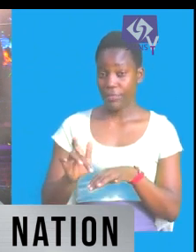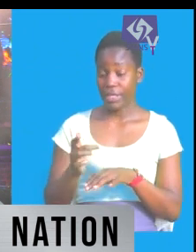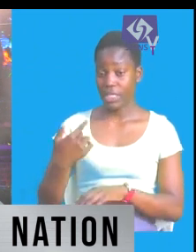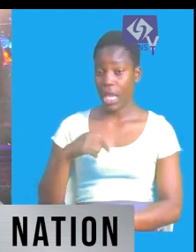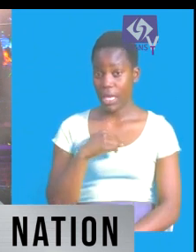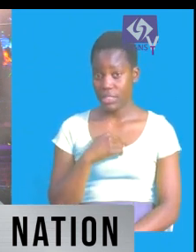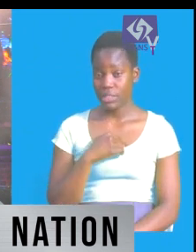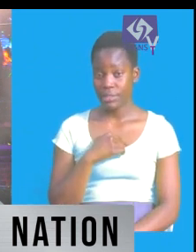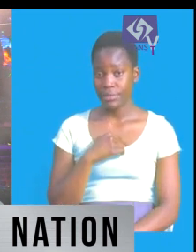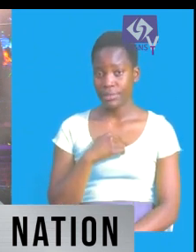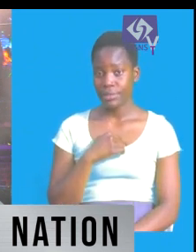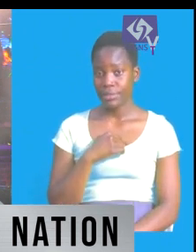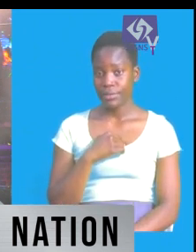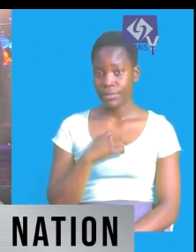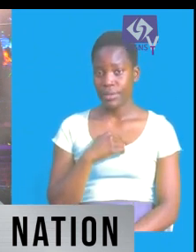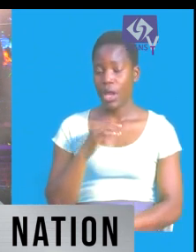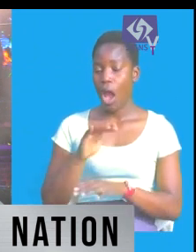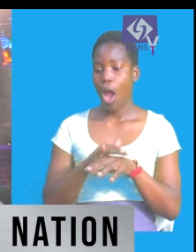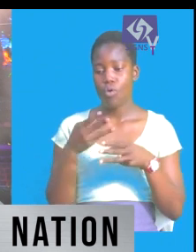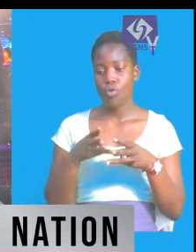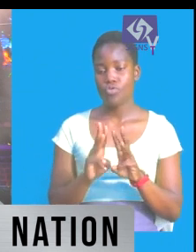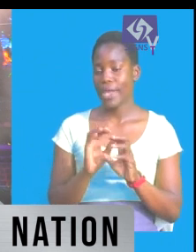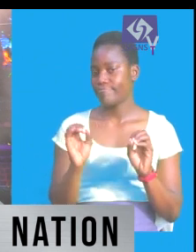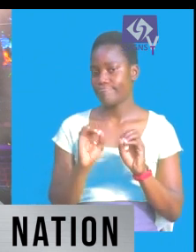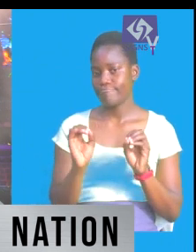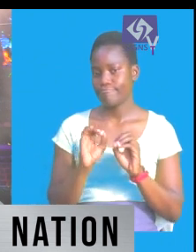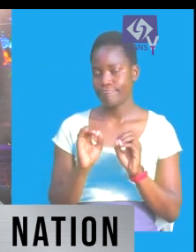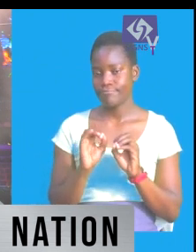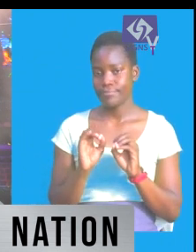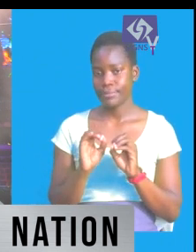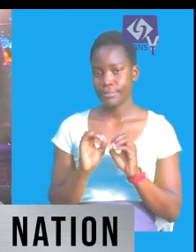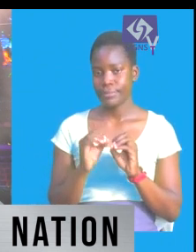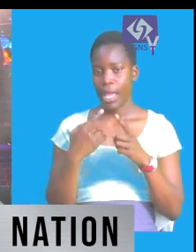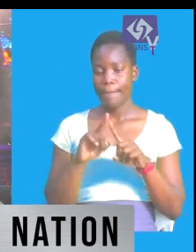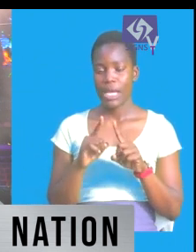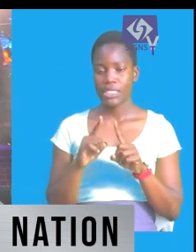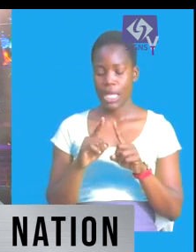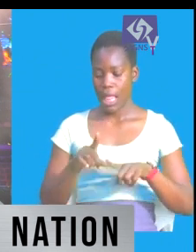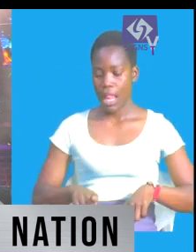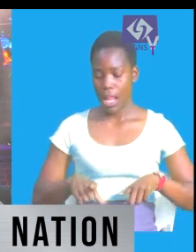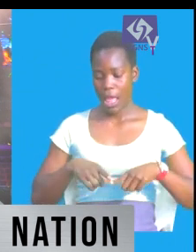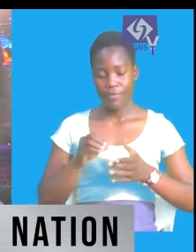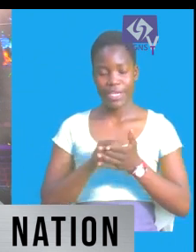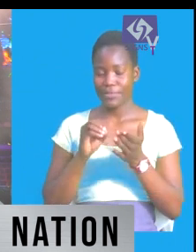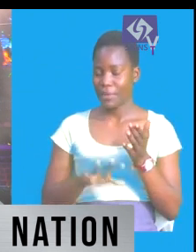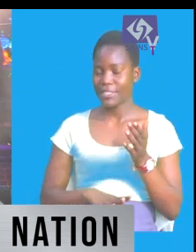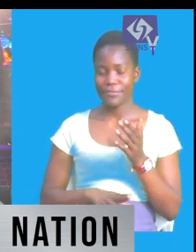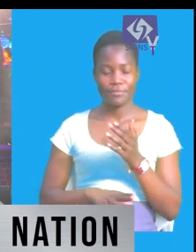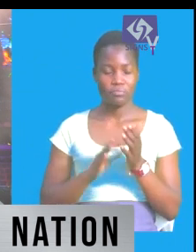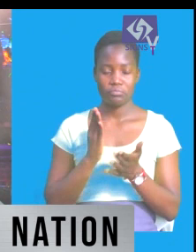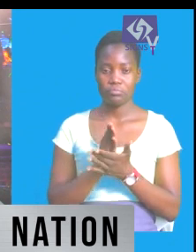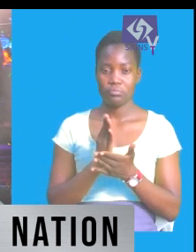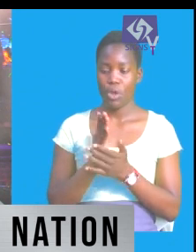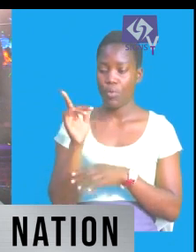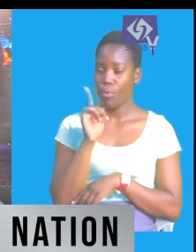us, not in a good way. Okay. And now the cost of living is going high also because of